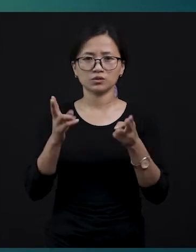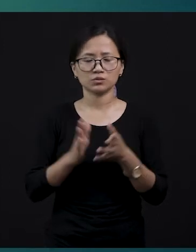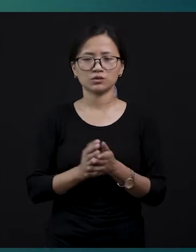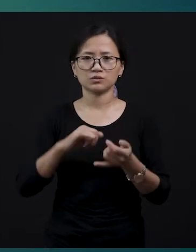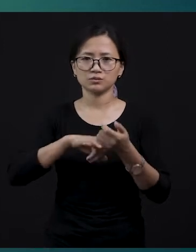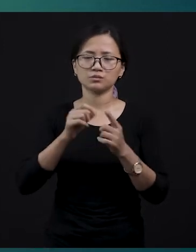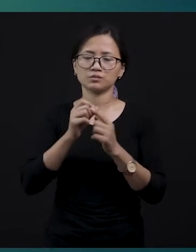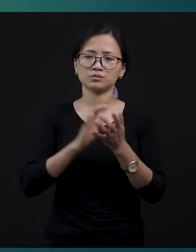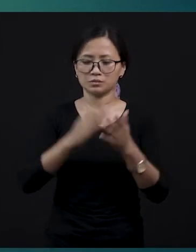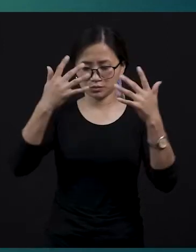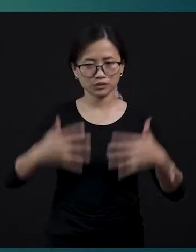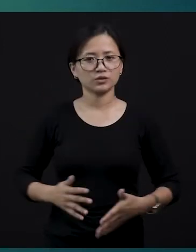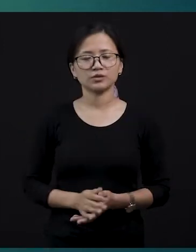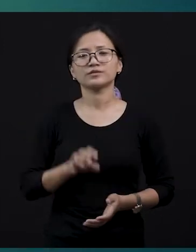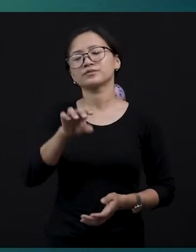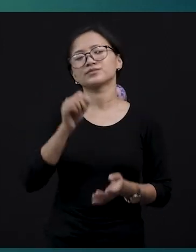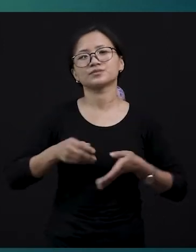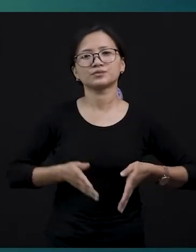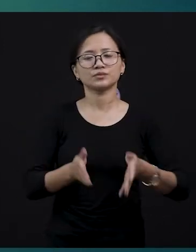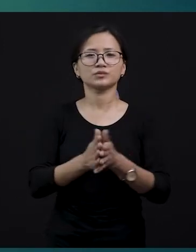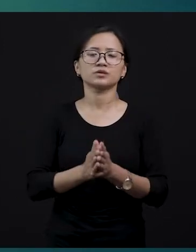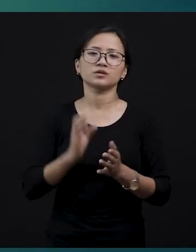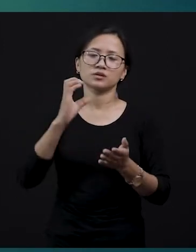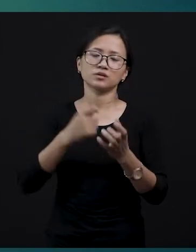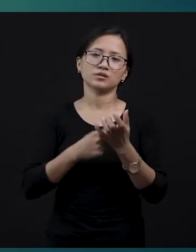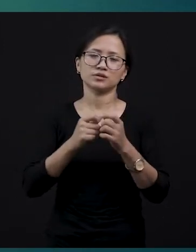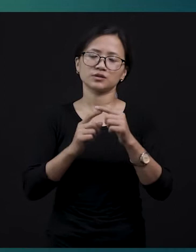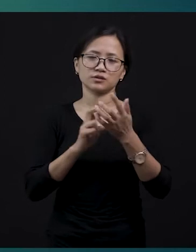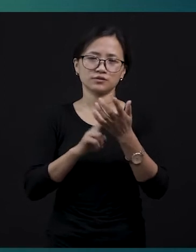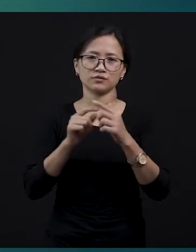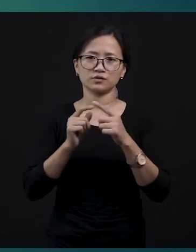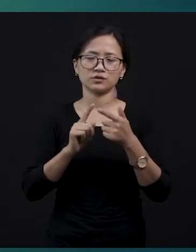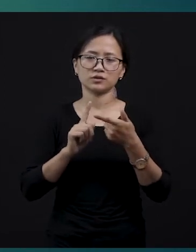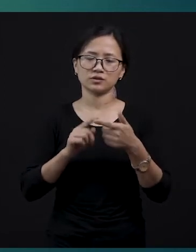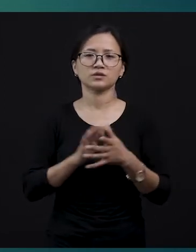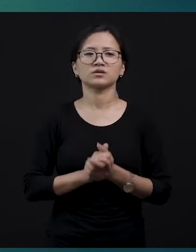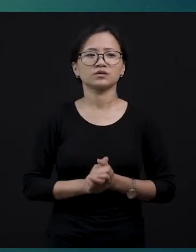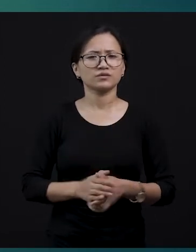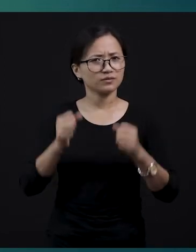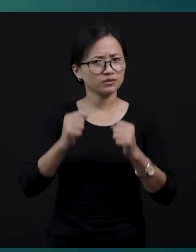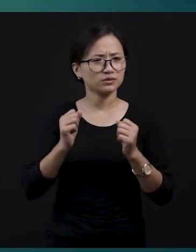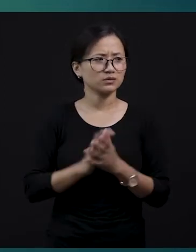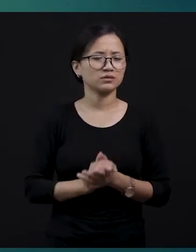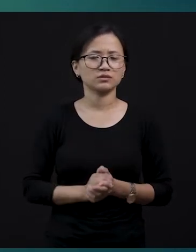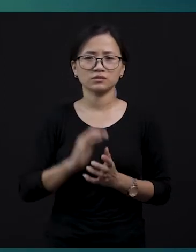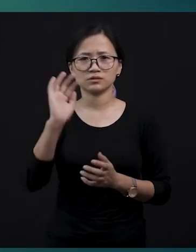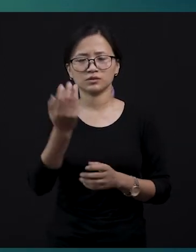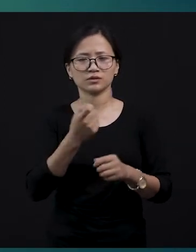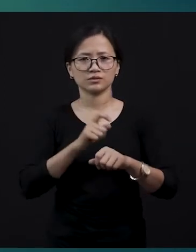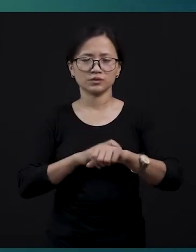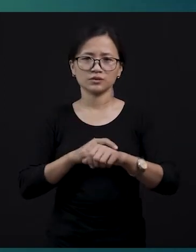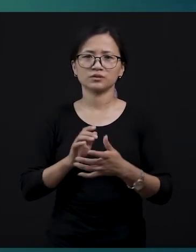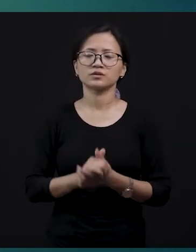to survive. So they find ways. We should always be creative like these desert animals. If you find it difficult to do something,